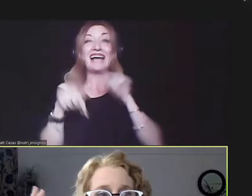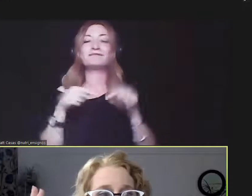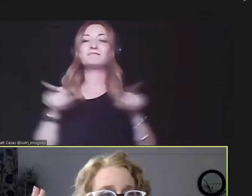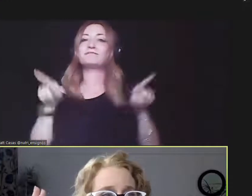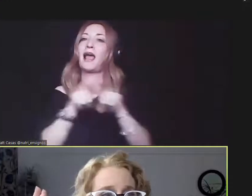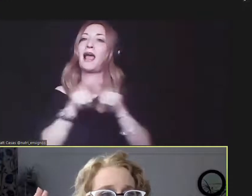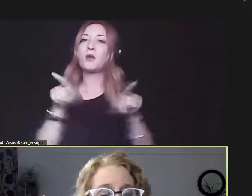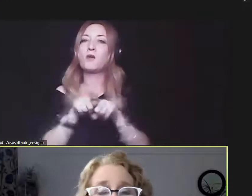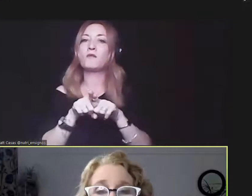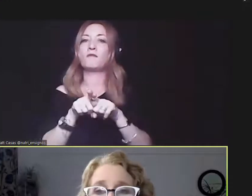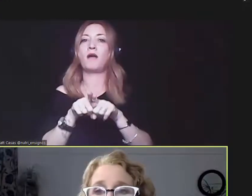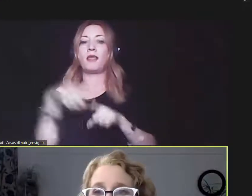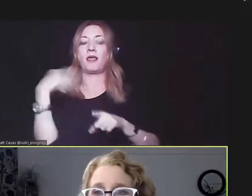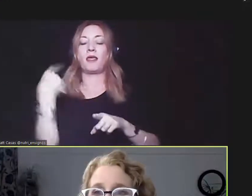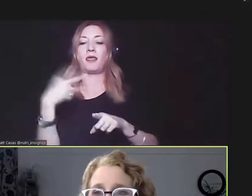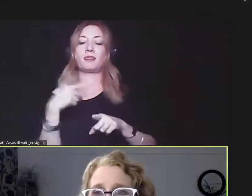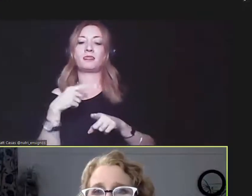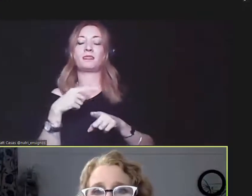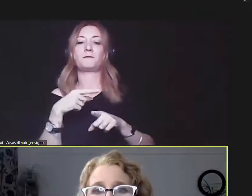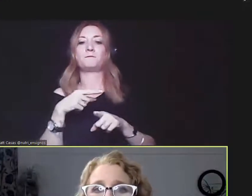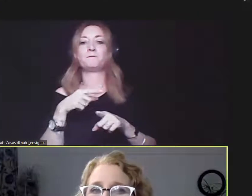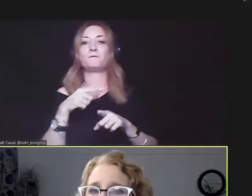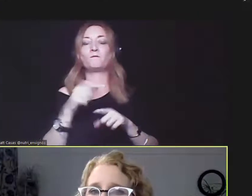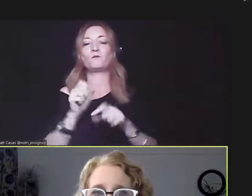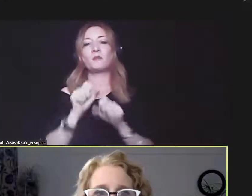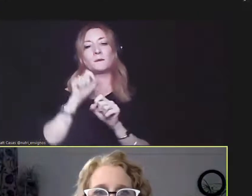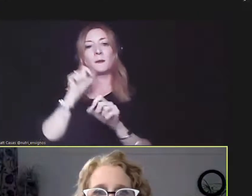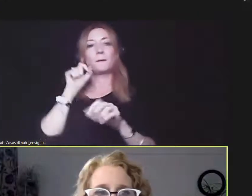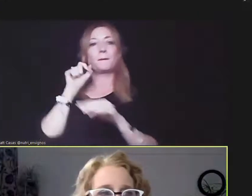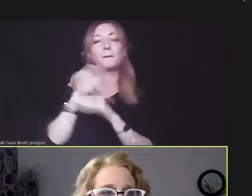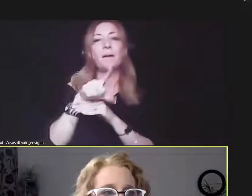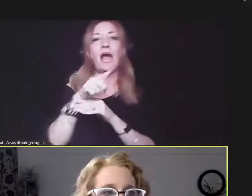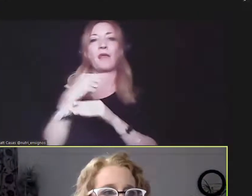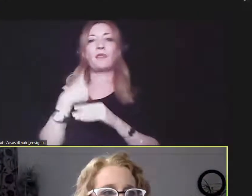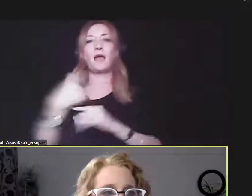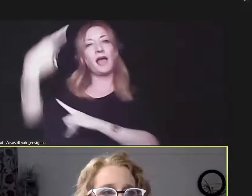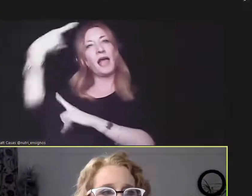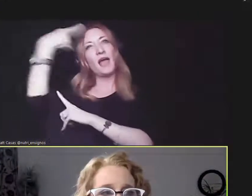brain uses to regulate basic